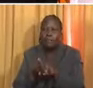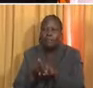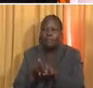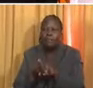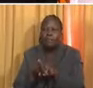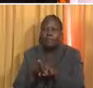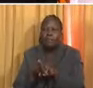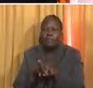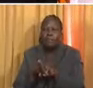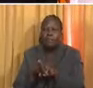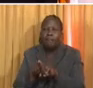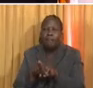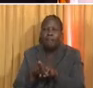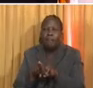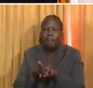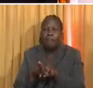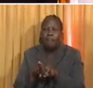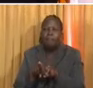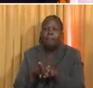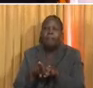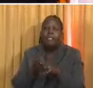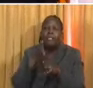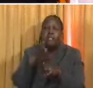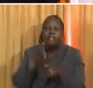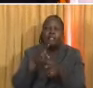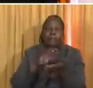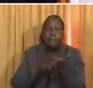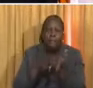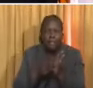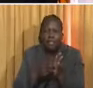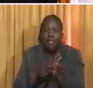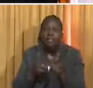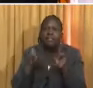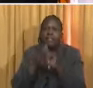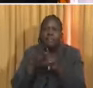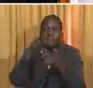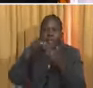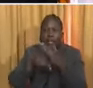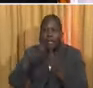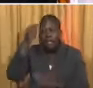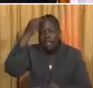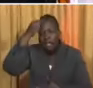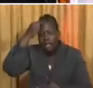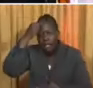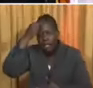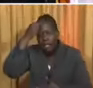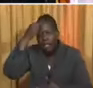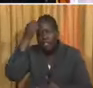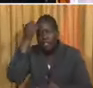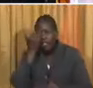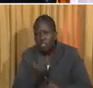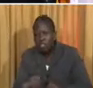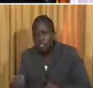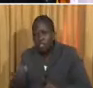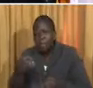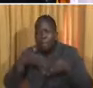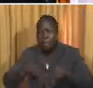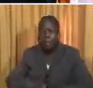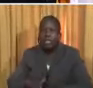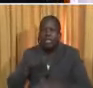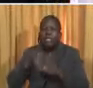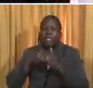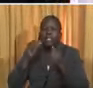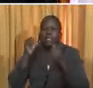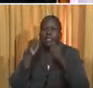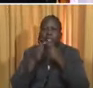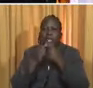Ochola, just as there may be also in India children born in the 1970s who are